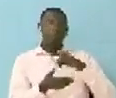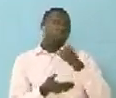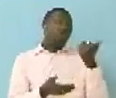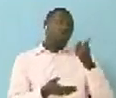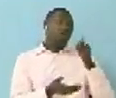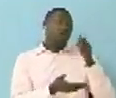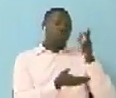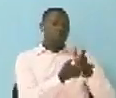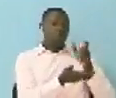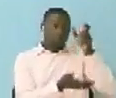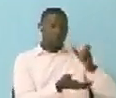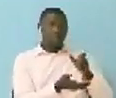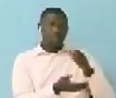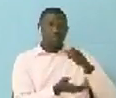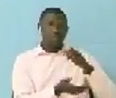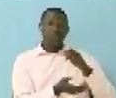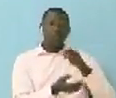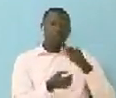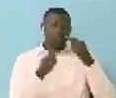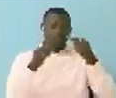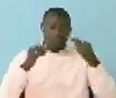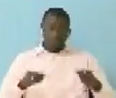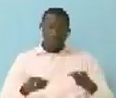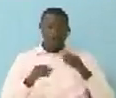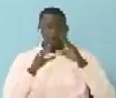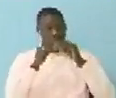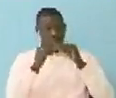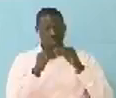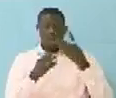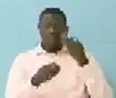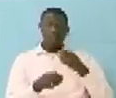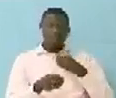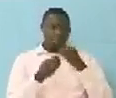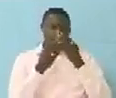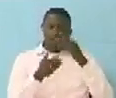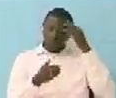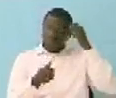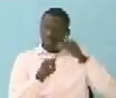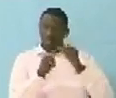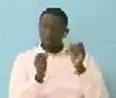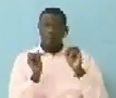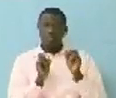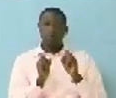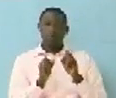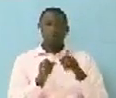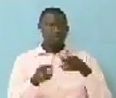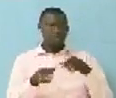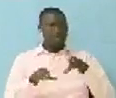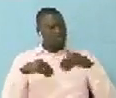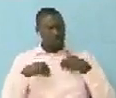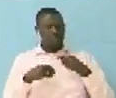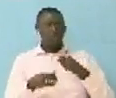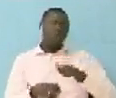testify, if I say I cannot remember, take the ones that could remember. In